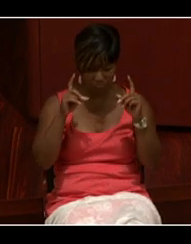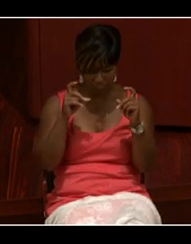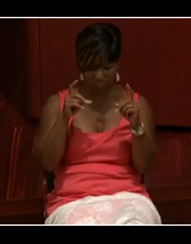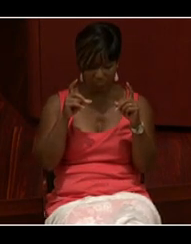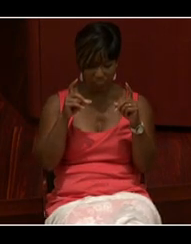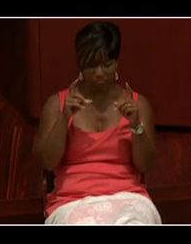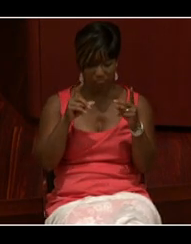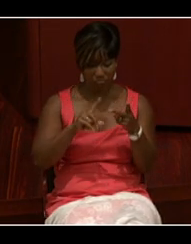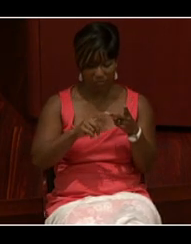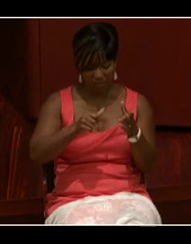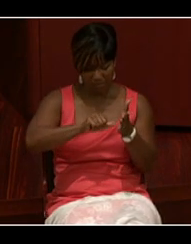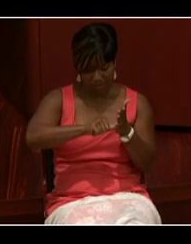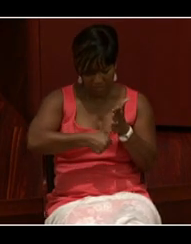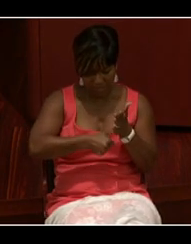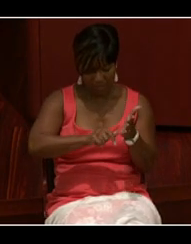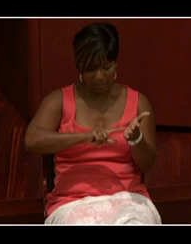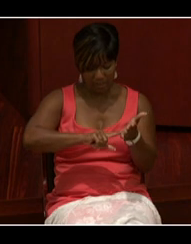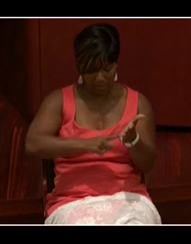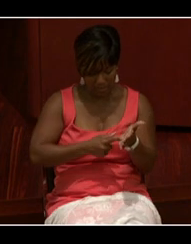and fingerprints,